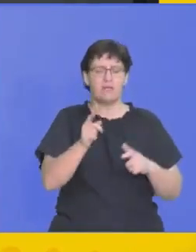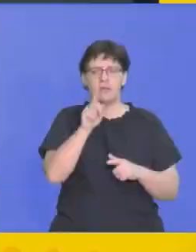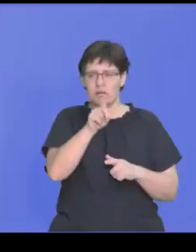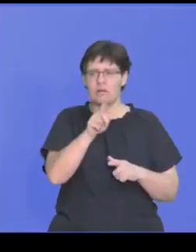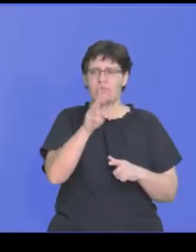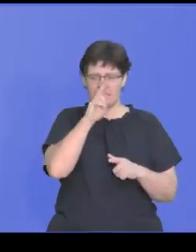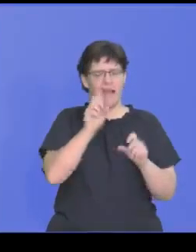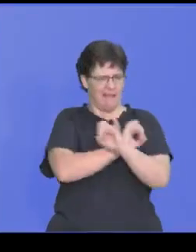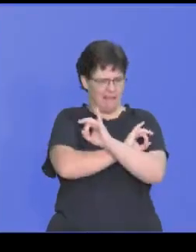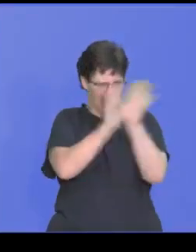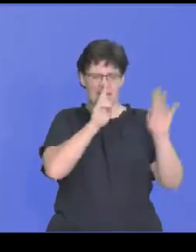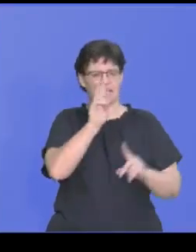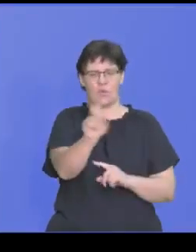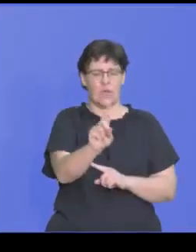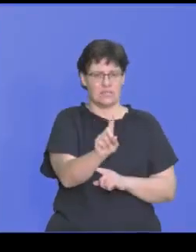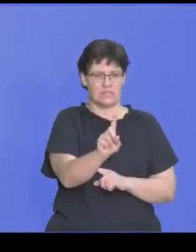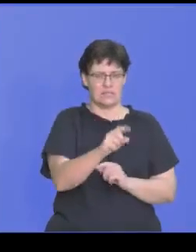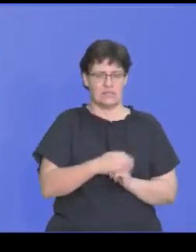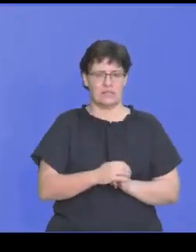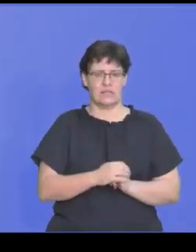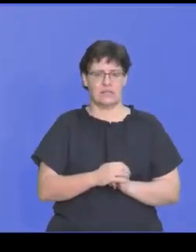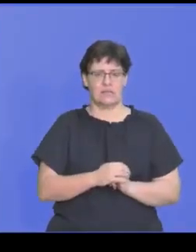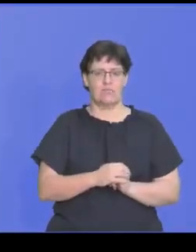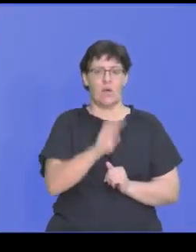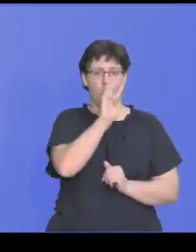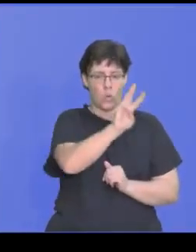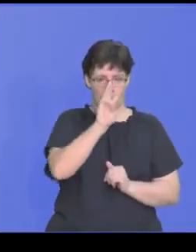area, and we can quite clearly see that